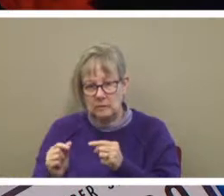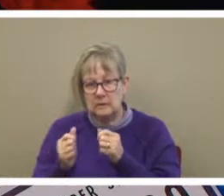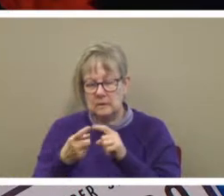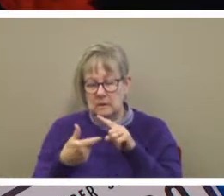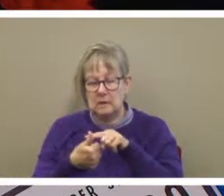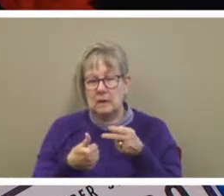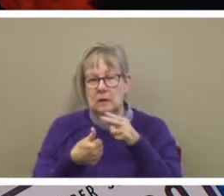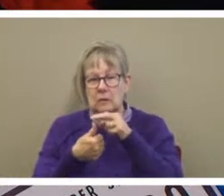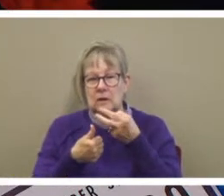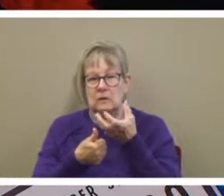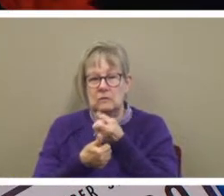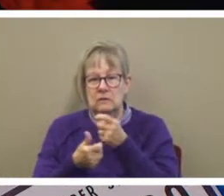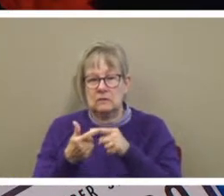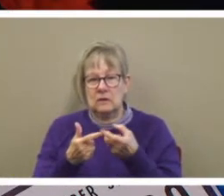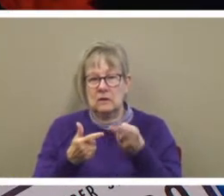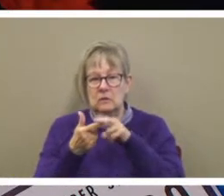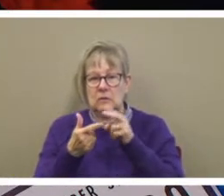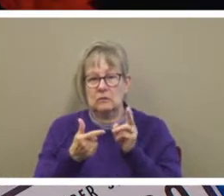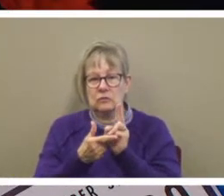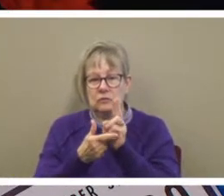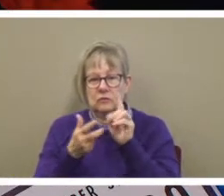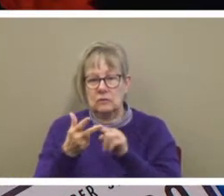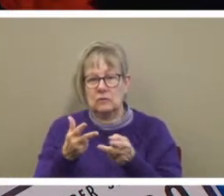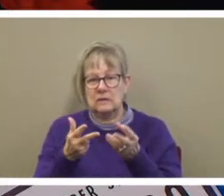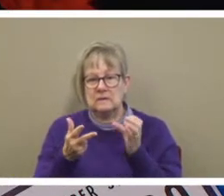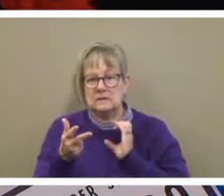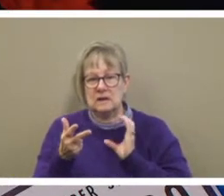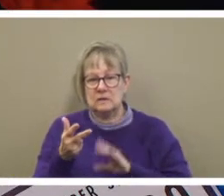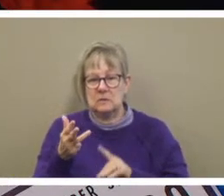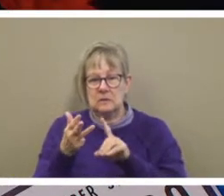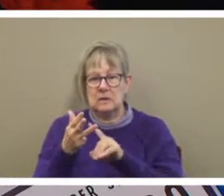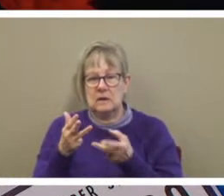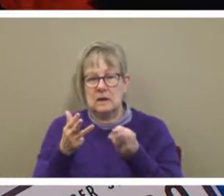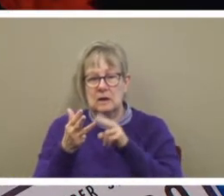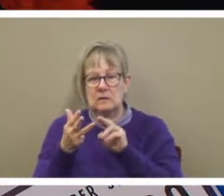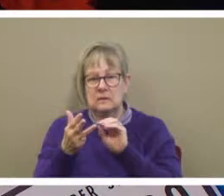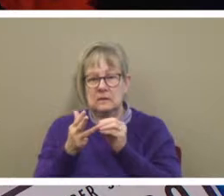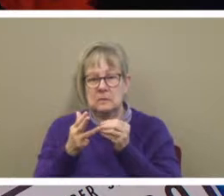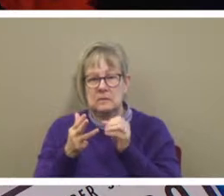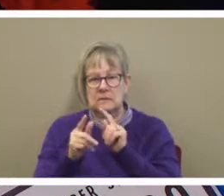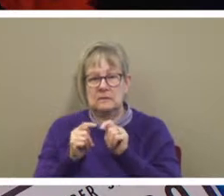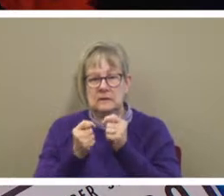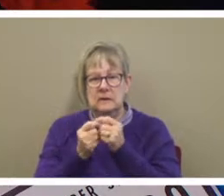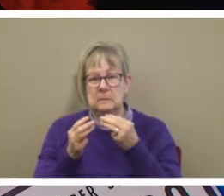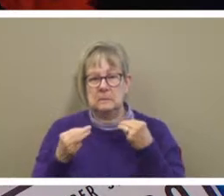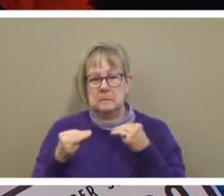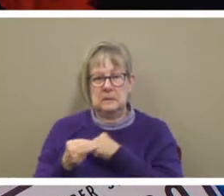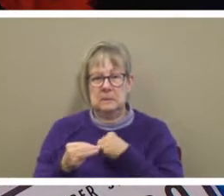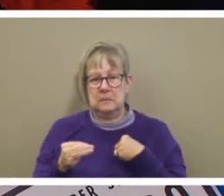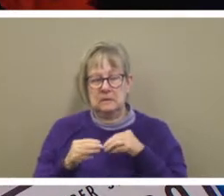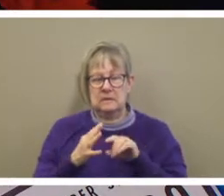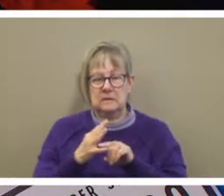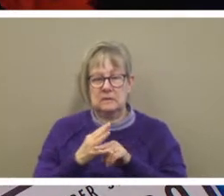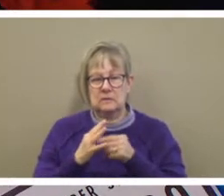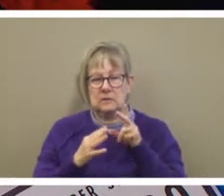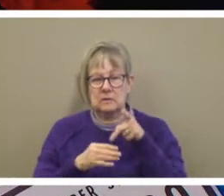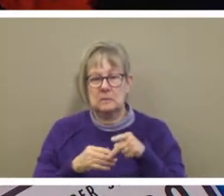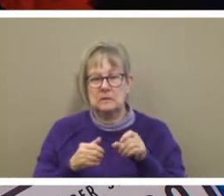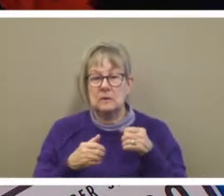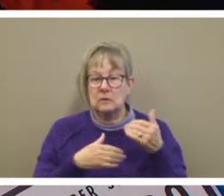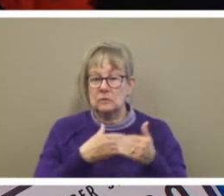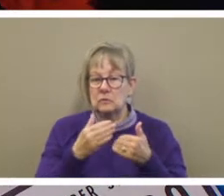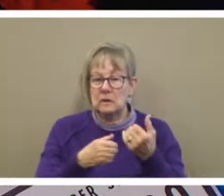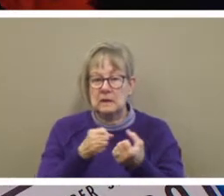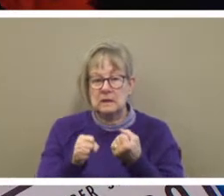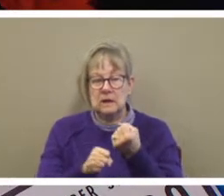increase users, increase customer segments, and increase the number of team members of their startup. And so throughout the